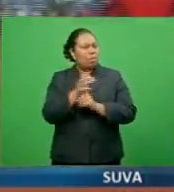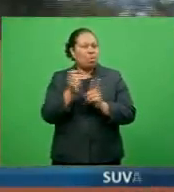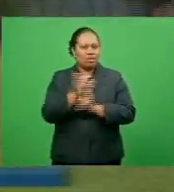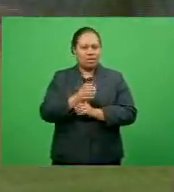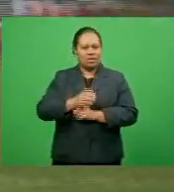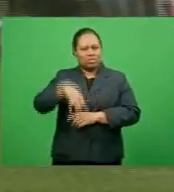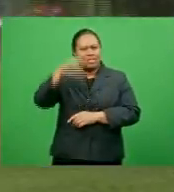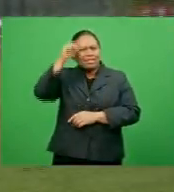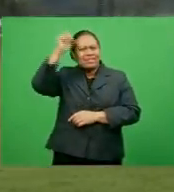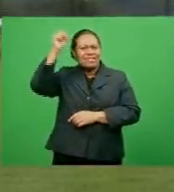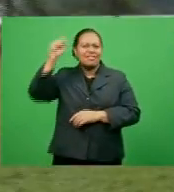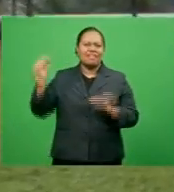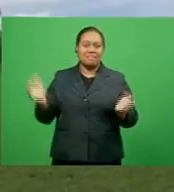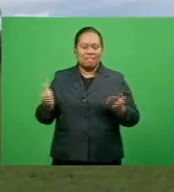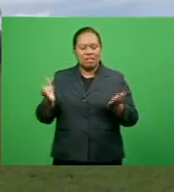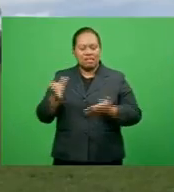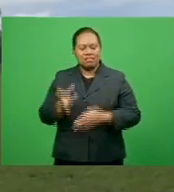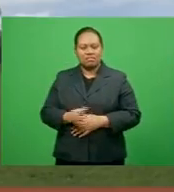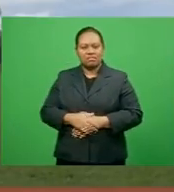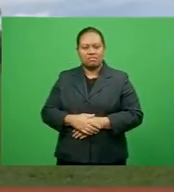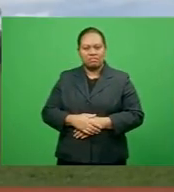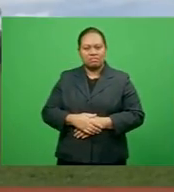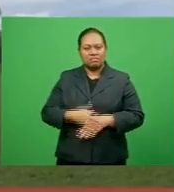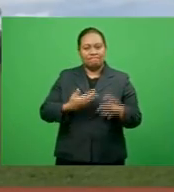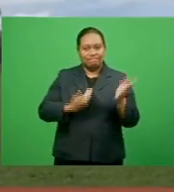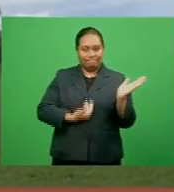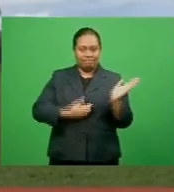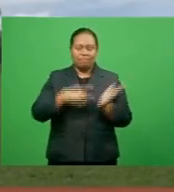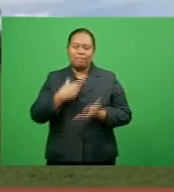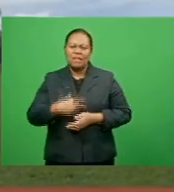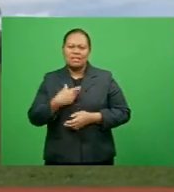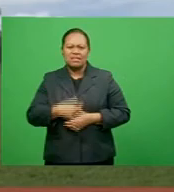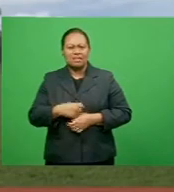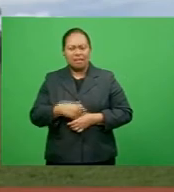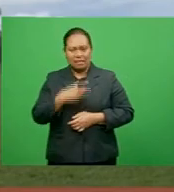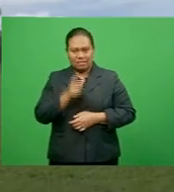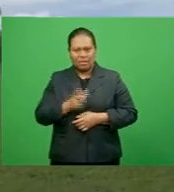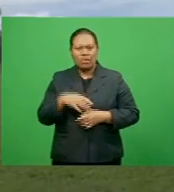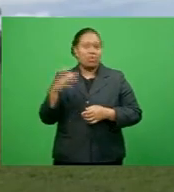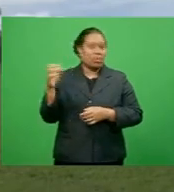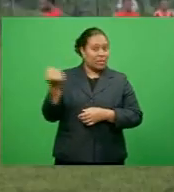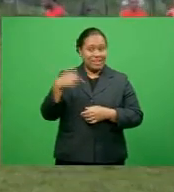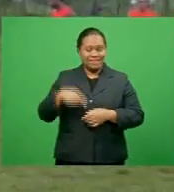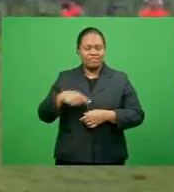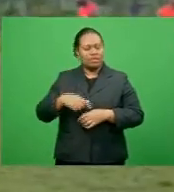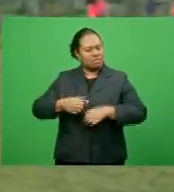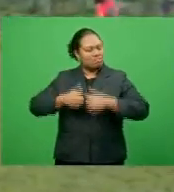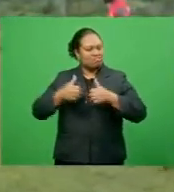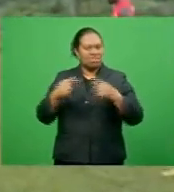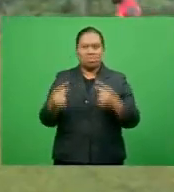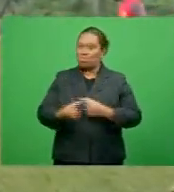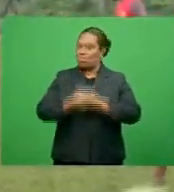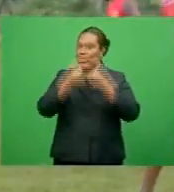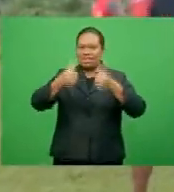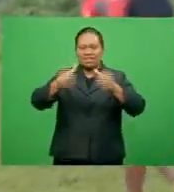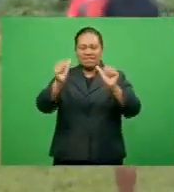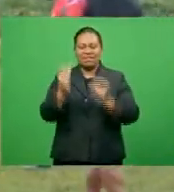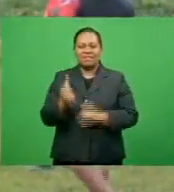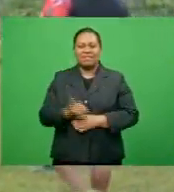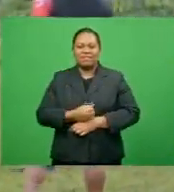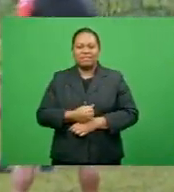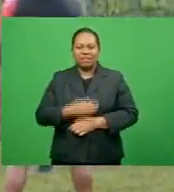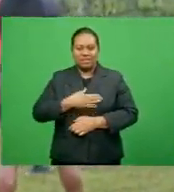players. For me personally, winning this IDC will be a great thing for me, a great achievement for me,